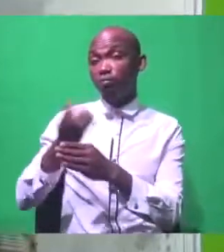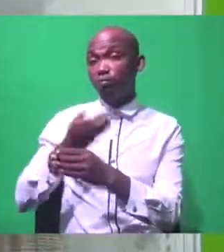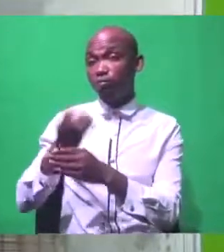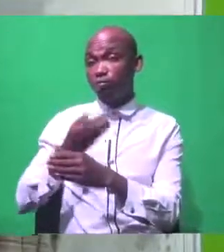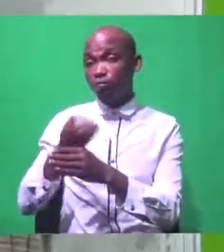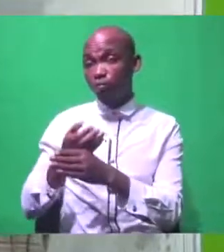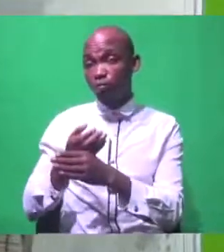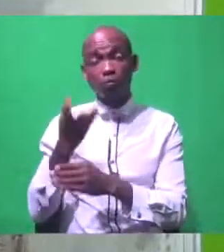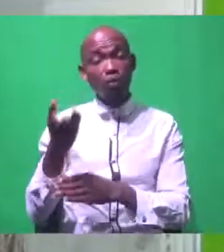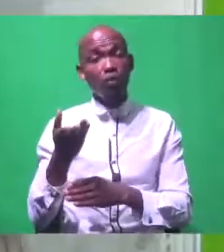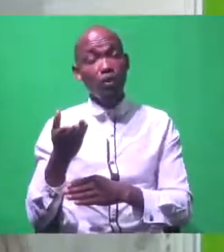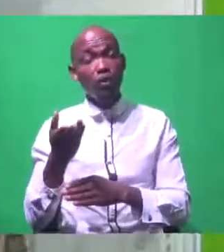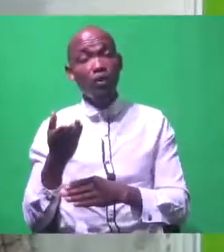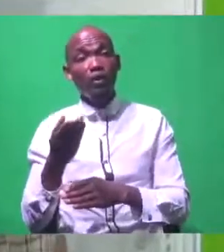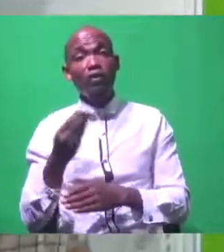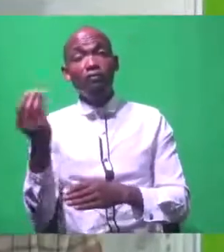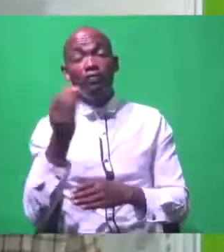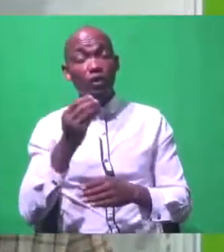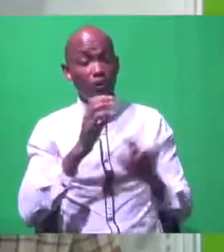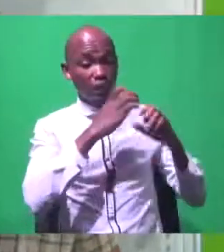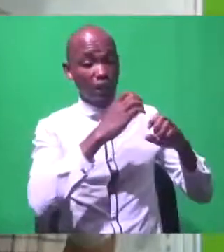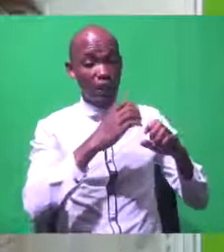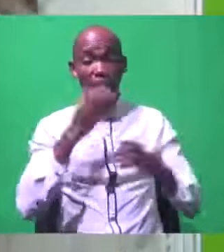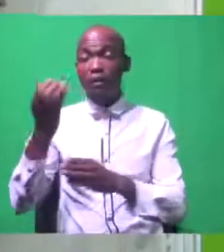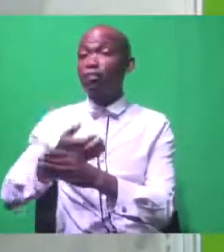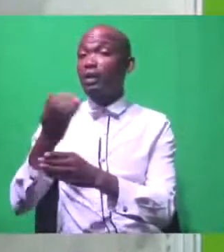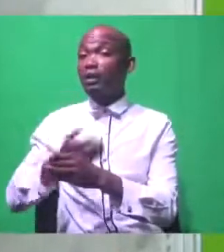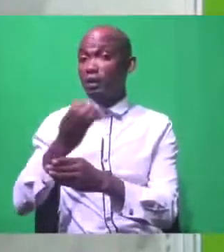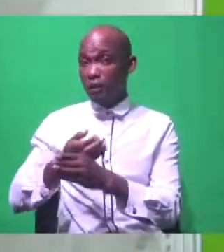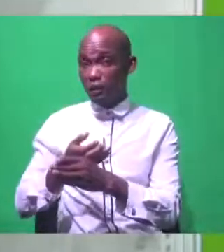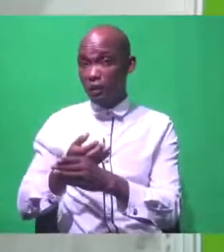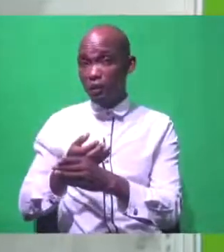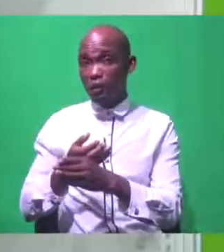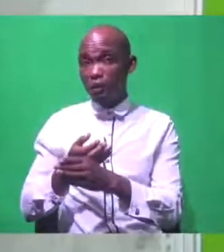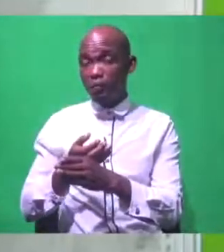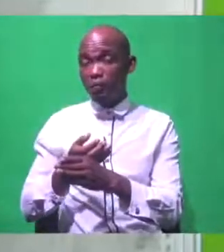science practices. It was too